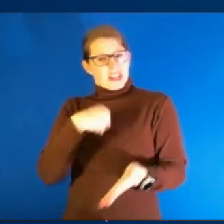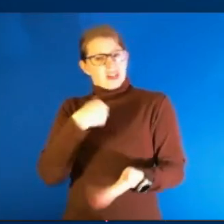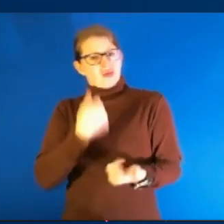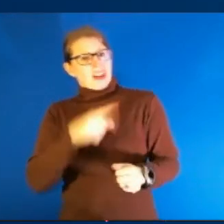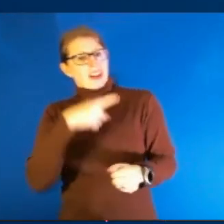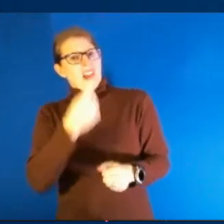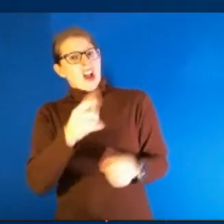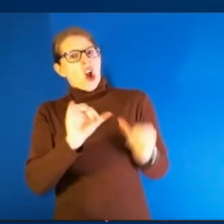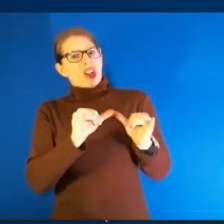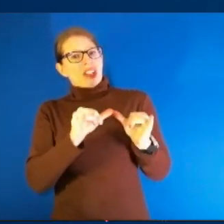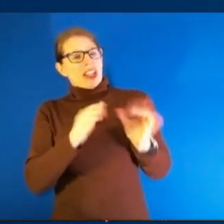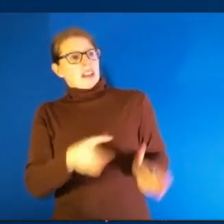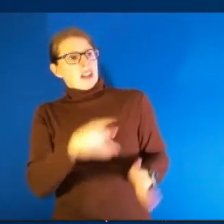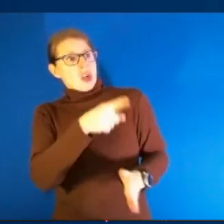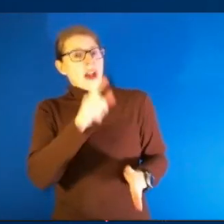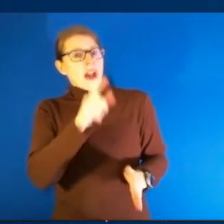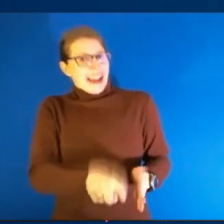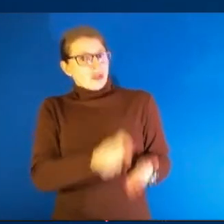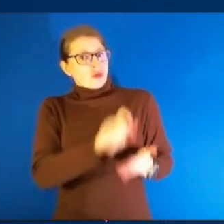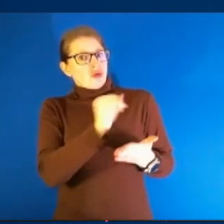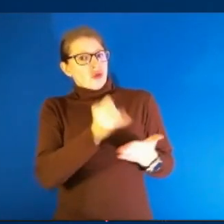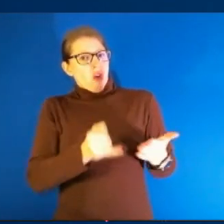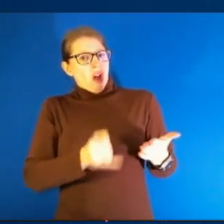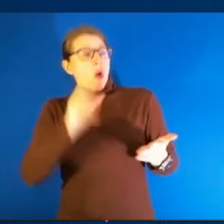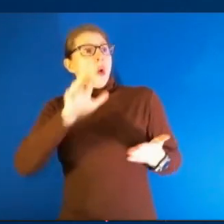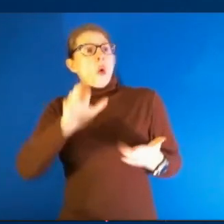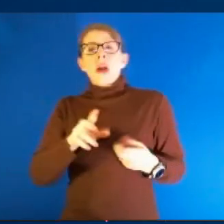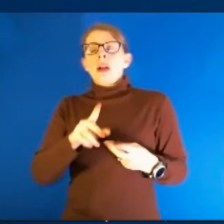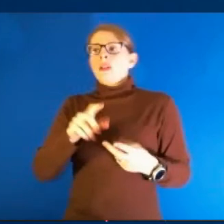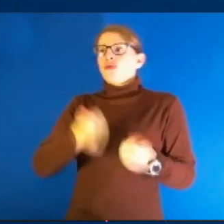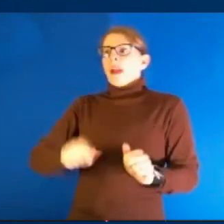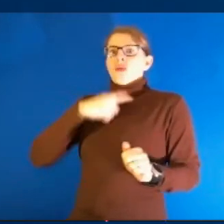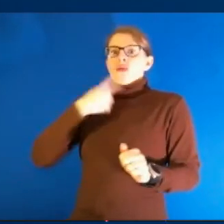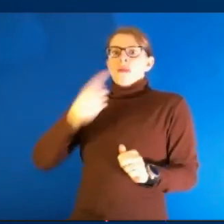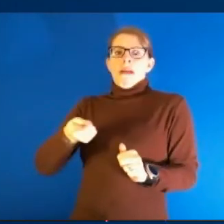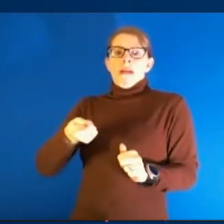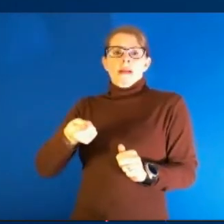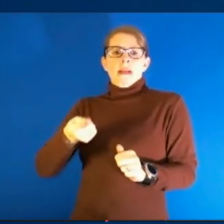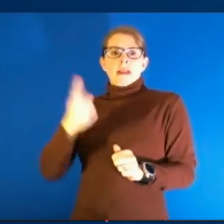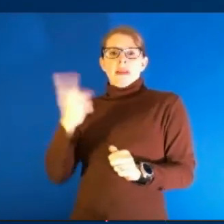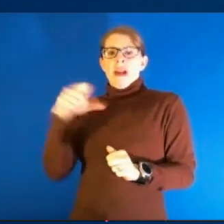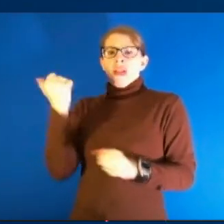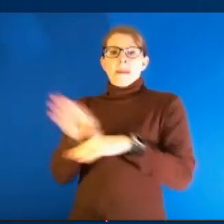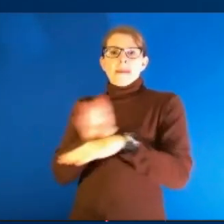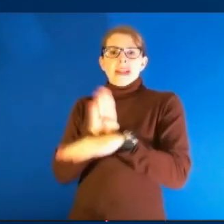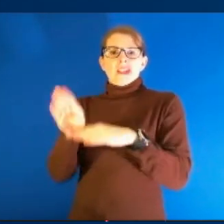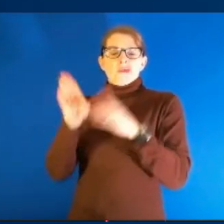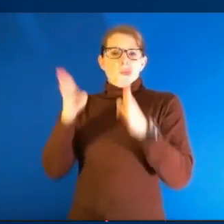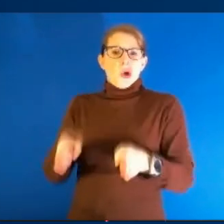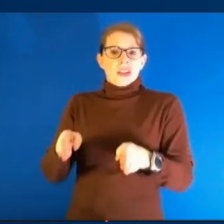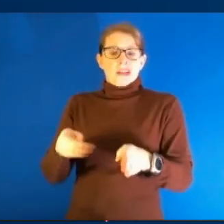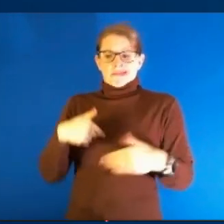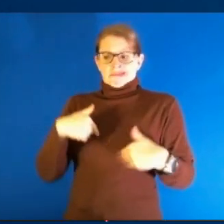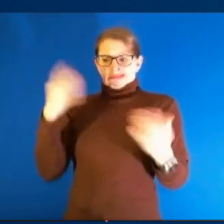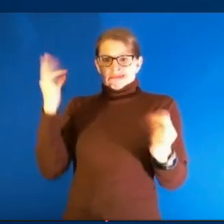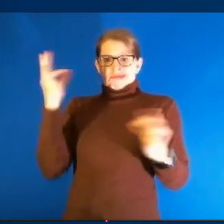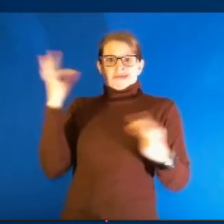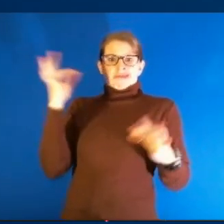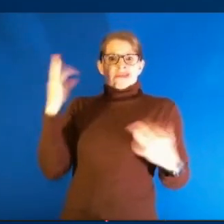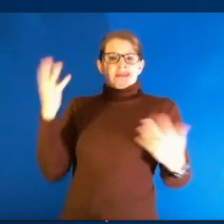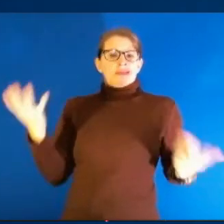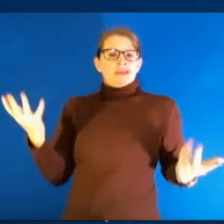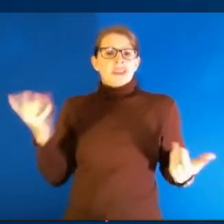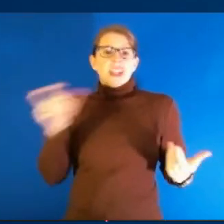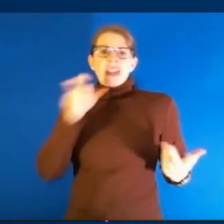what he has to draw, or trying to tell some other business person in a job that I don't know anything about. I don't really